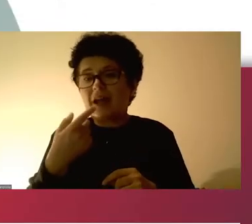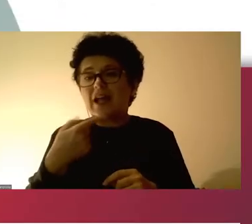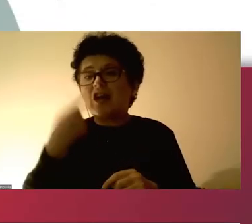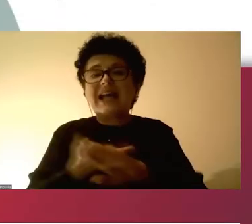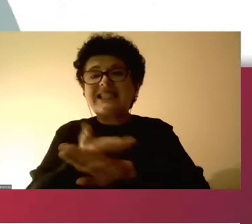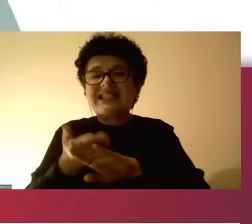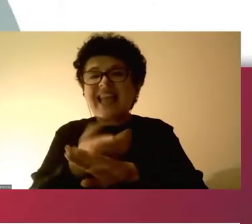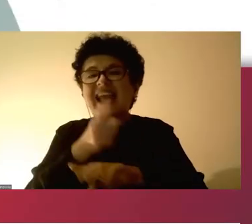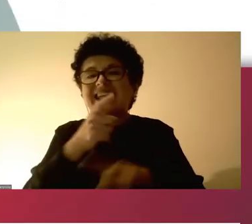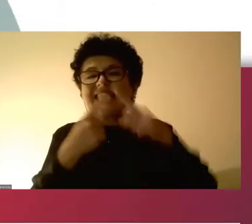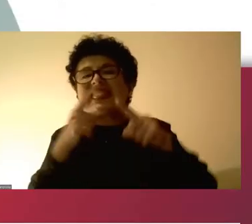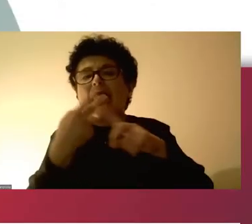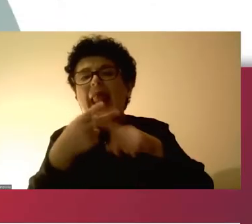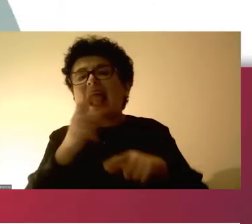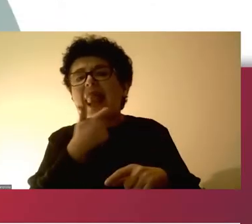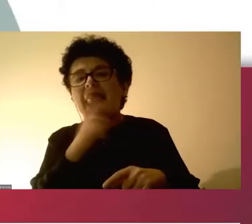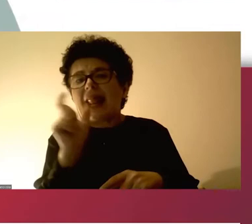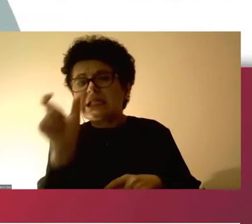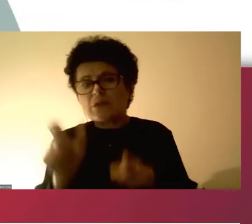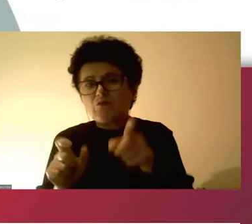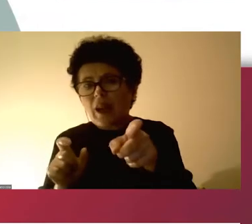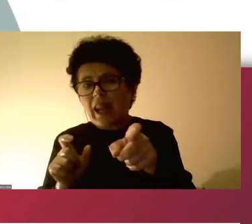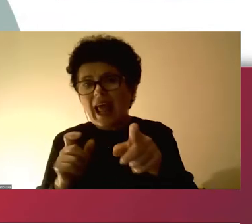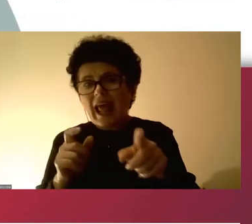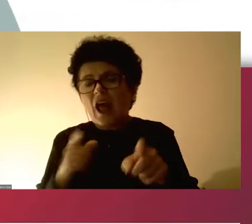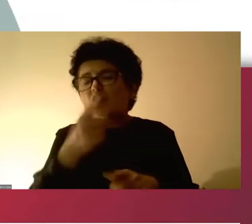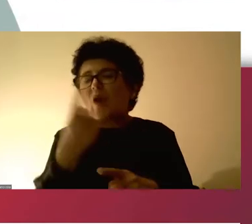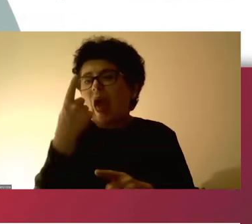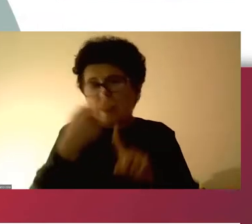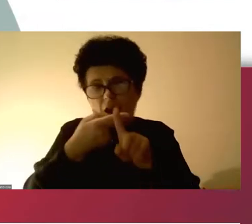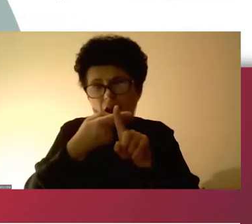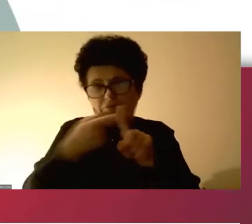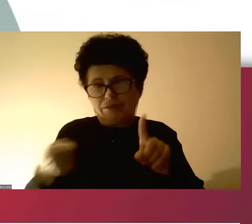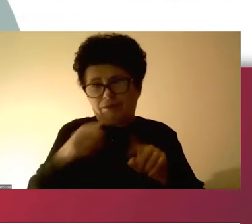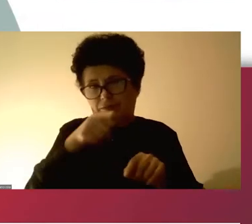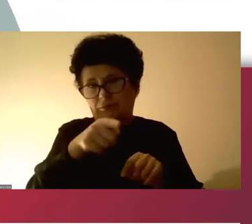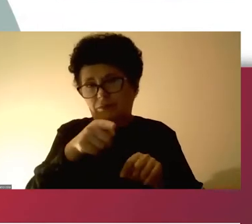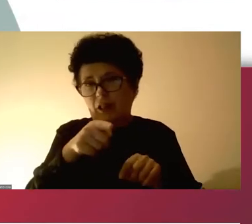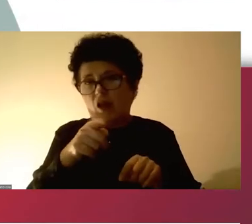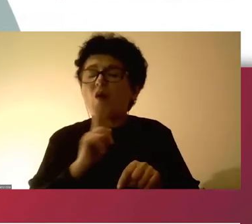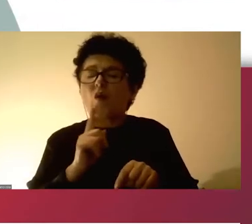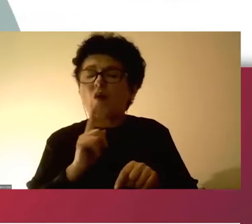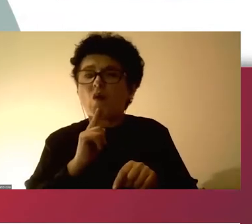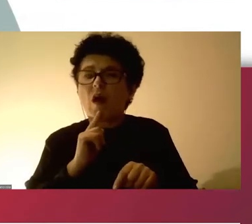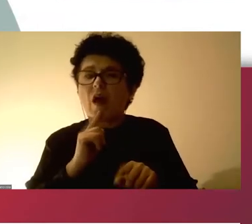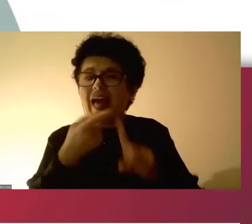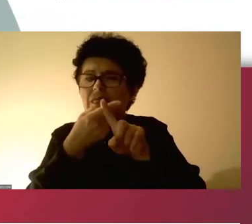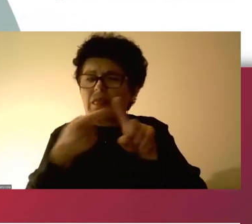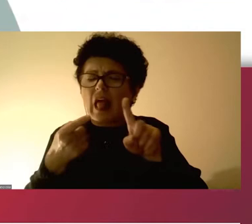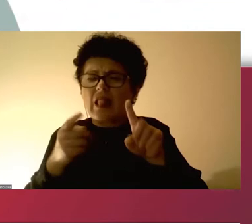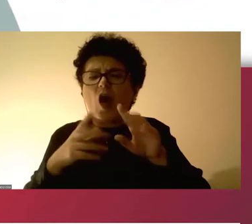the teams that is part of the whole story about sexual behavior and